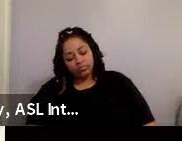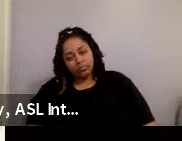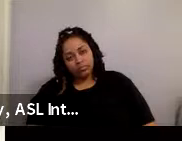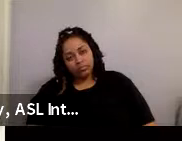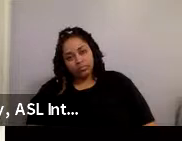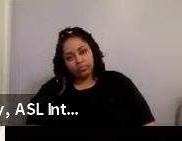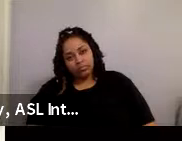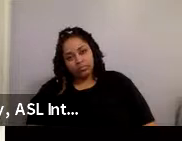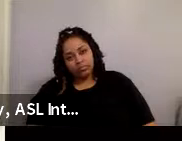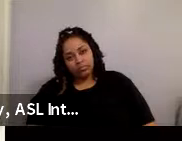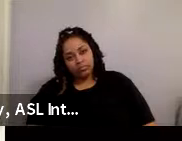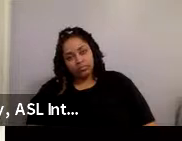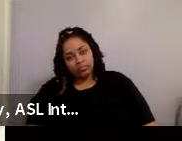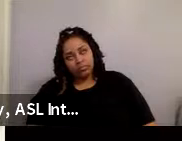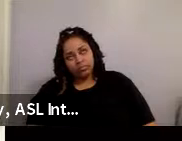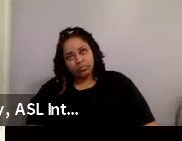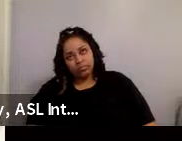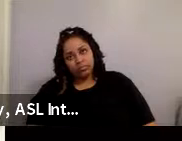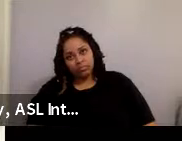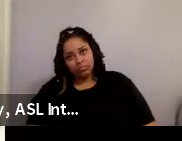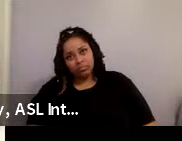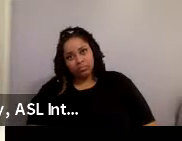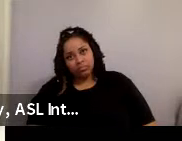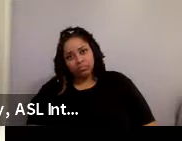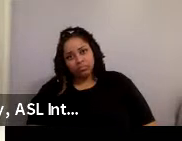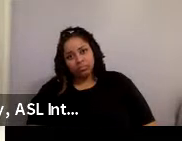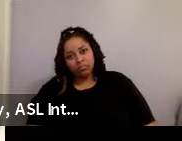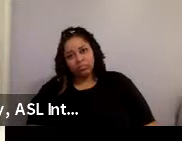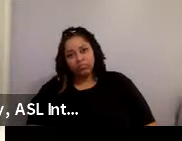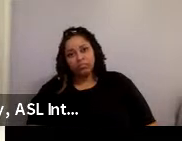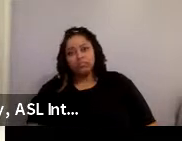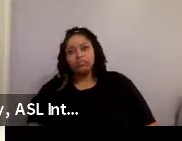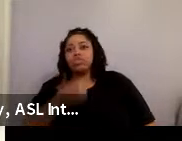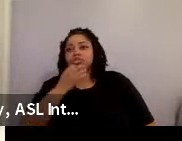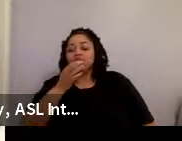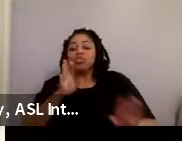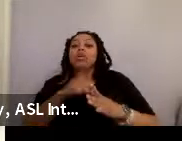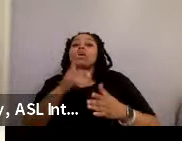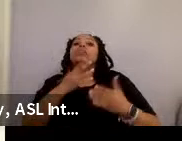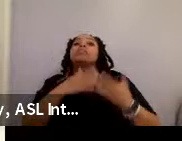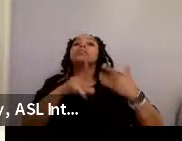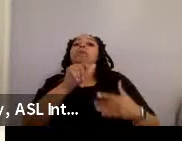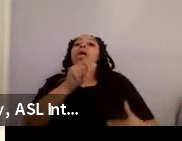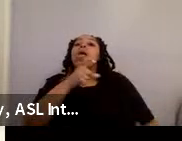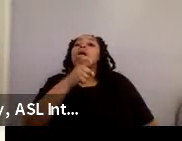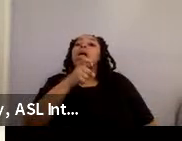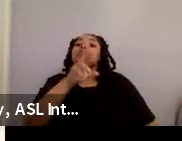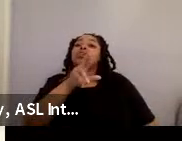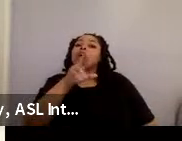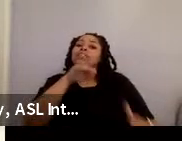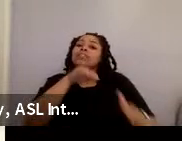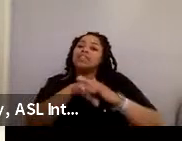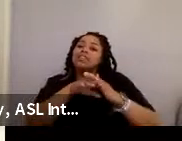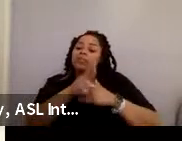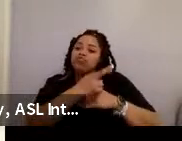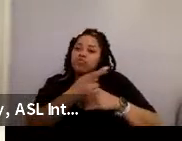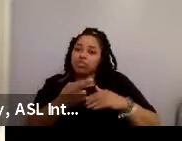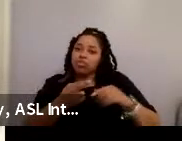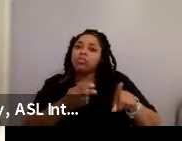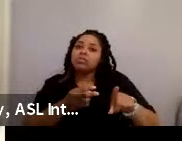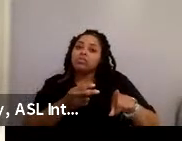Slide 43. So wrapping up, here are some XR accessibility resources.